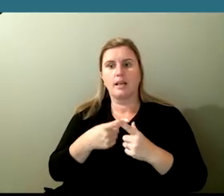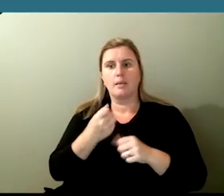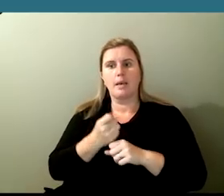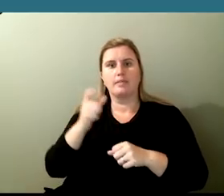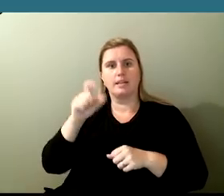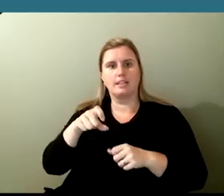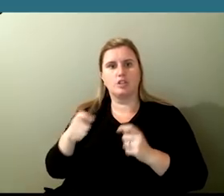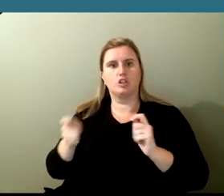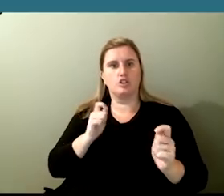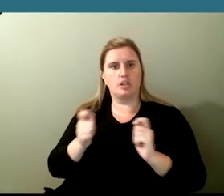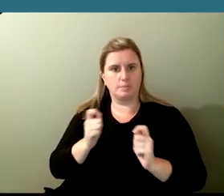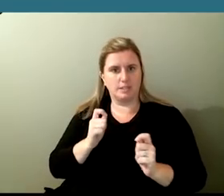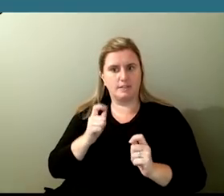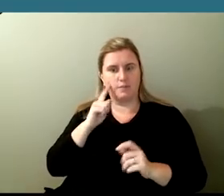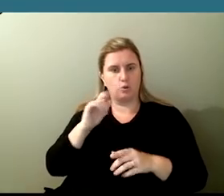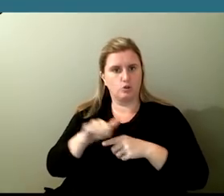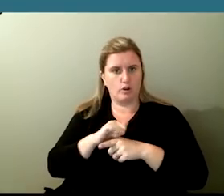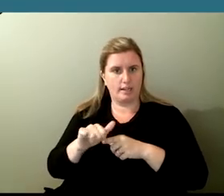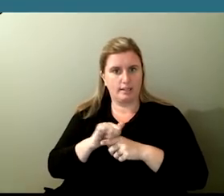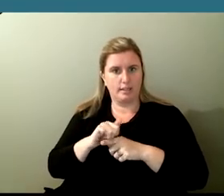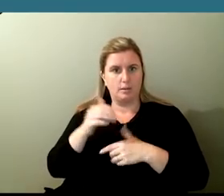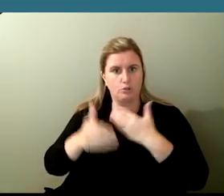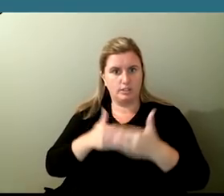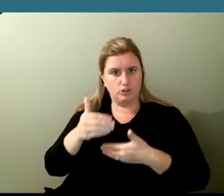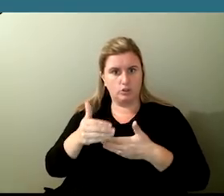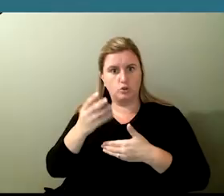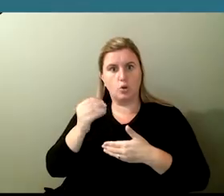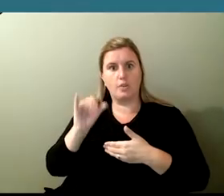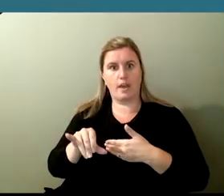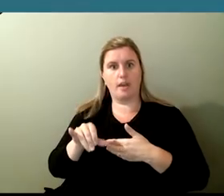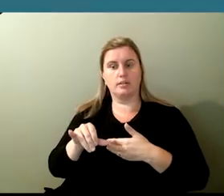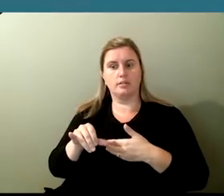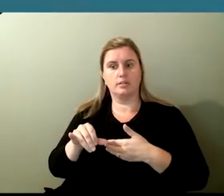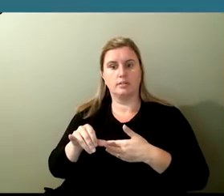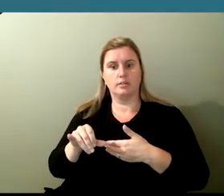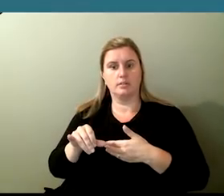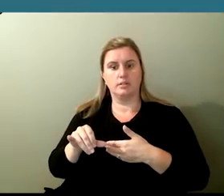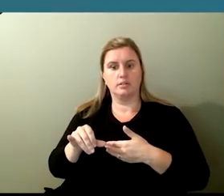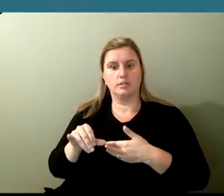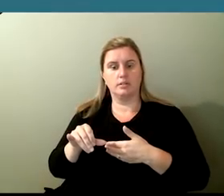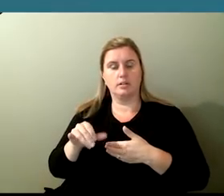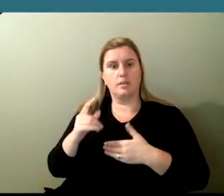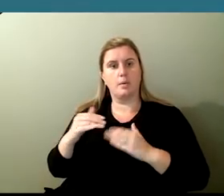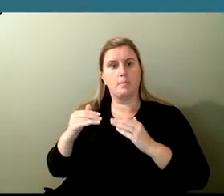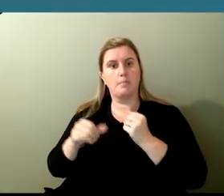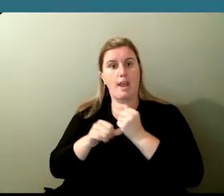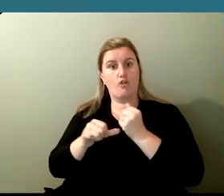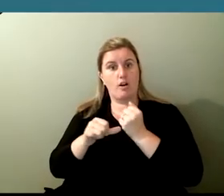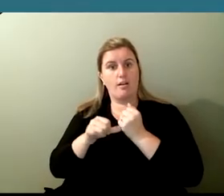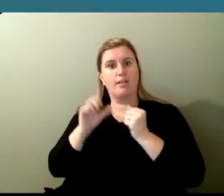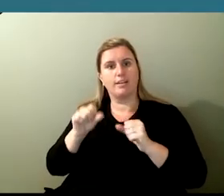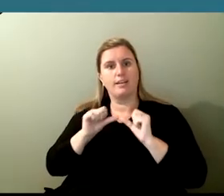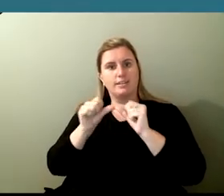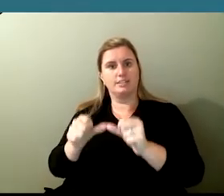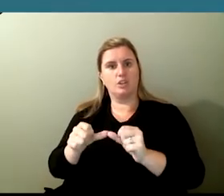necessary adjustments to our training procedures so that the peer educator can